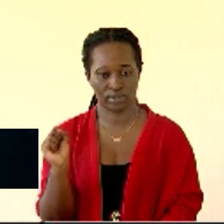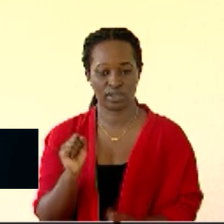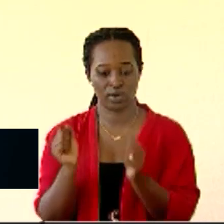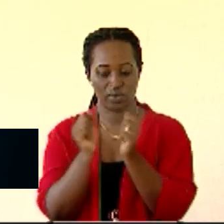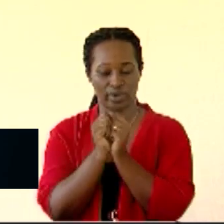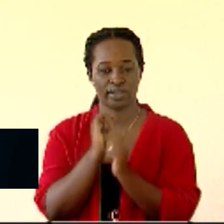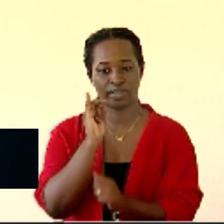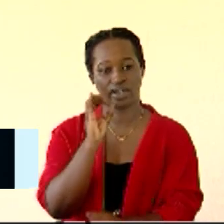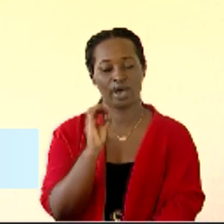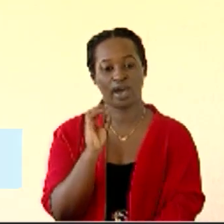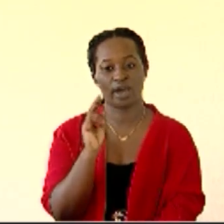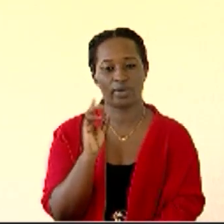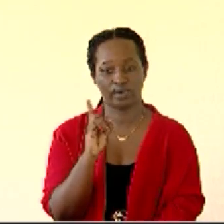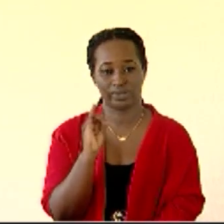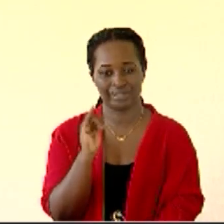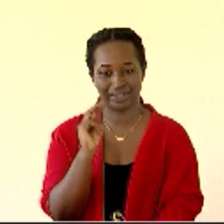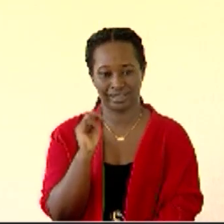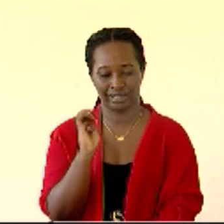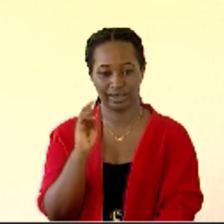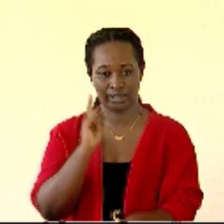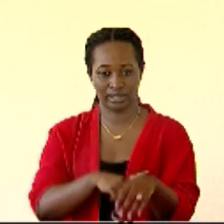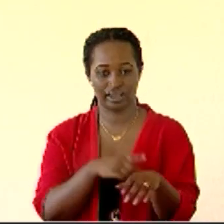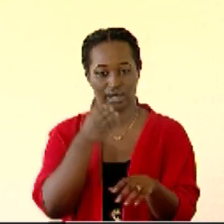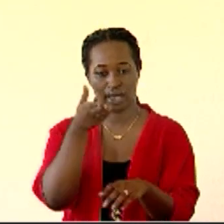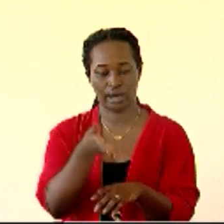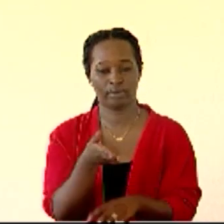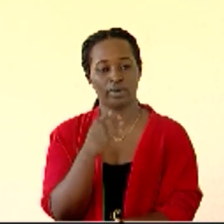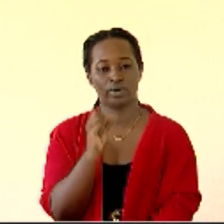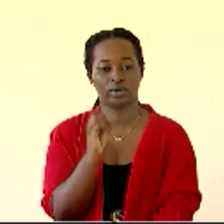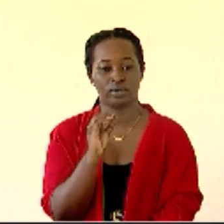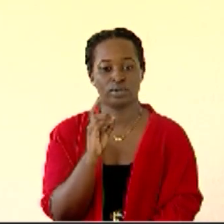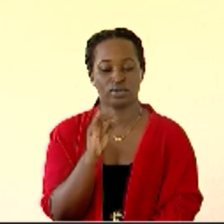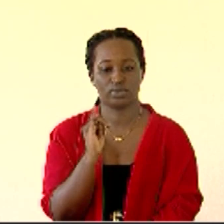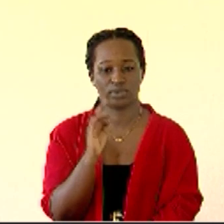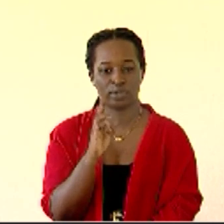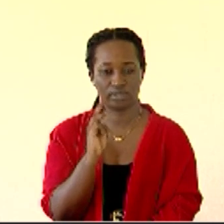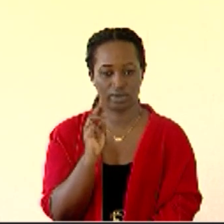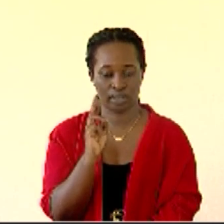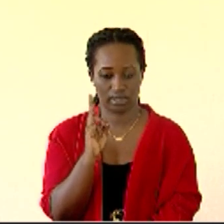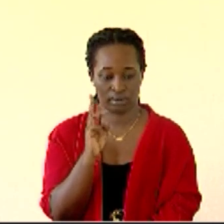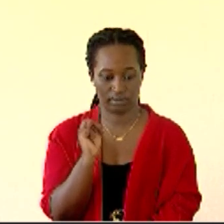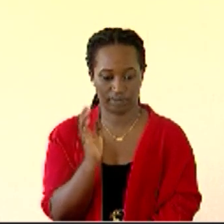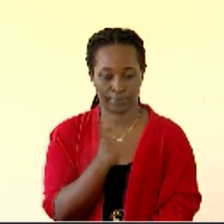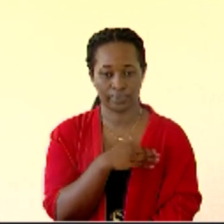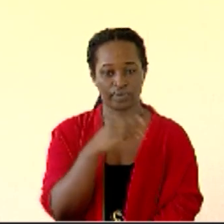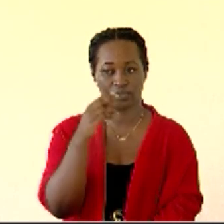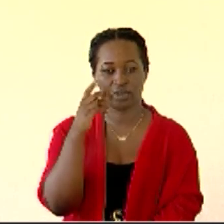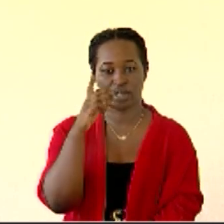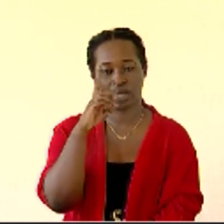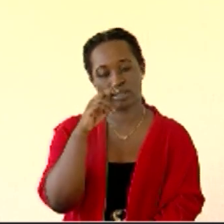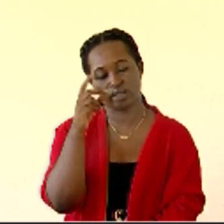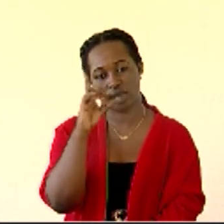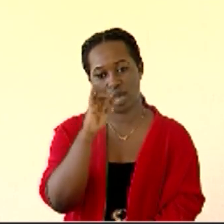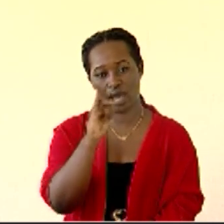in presence of sodium hydroxide, which we said that is iodoform reaction. So it takes you to